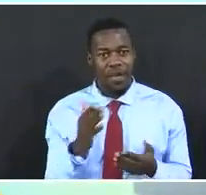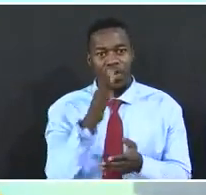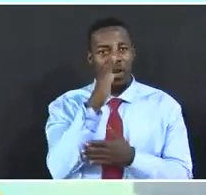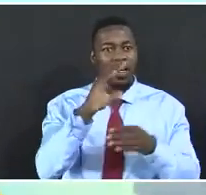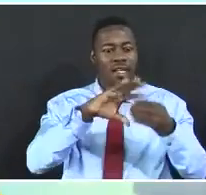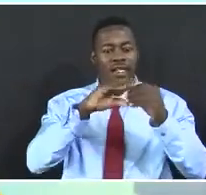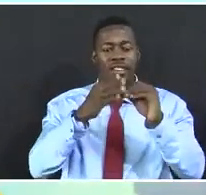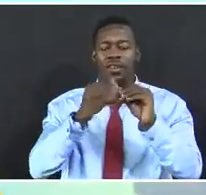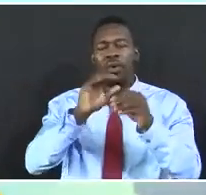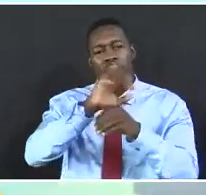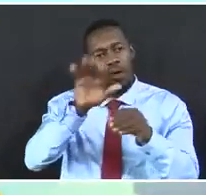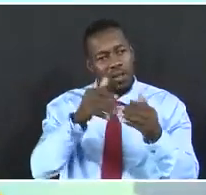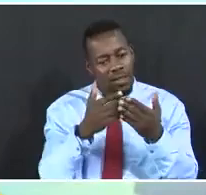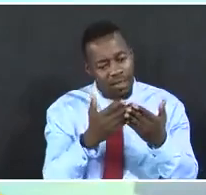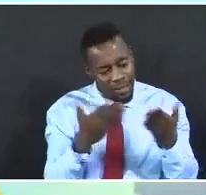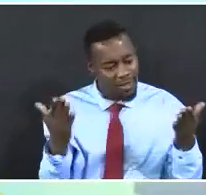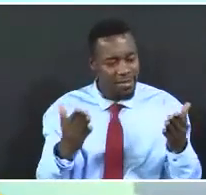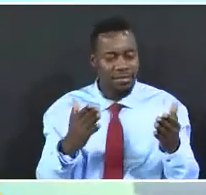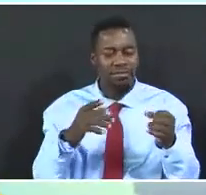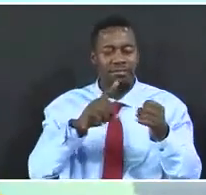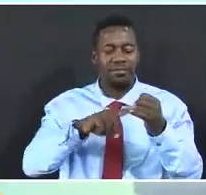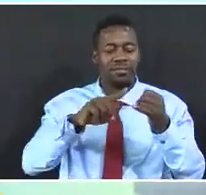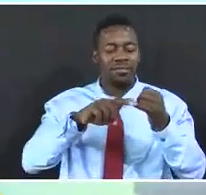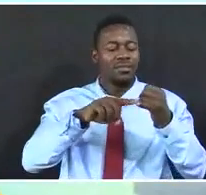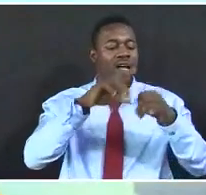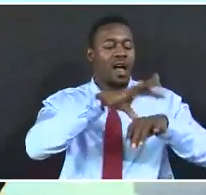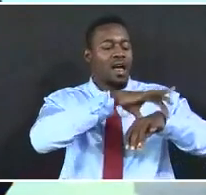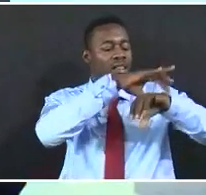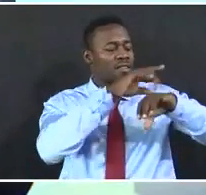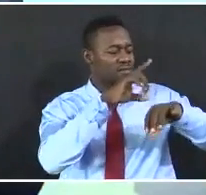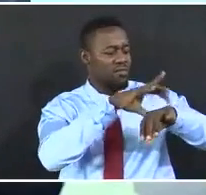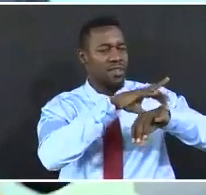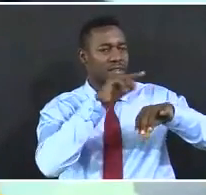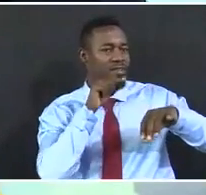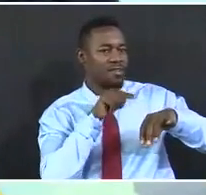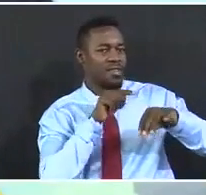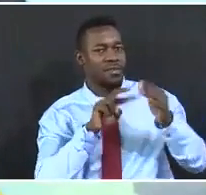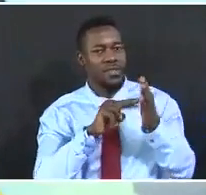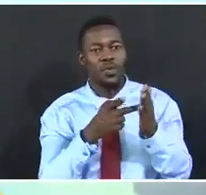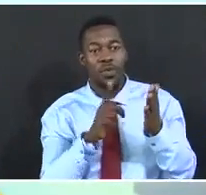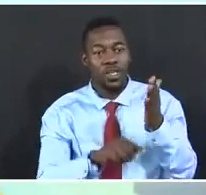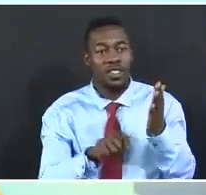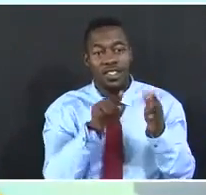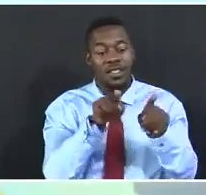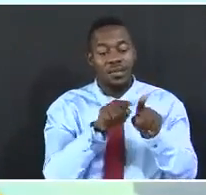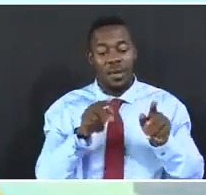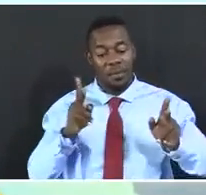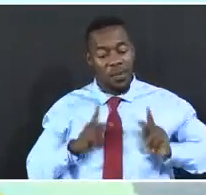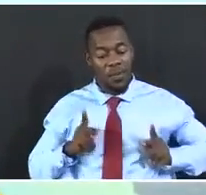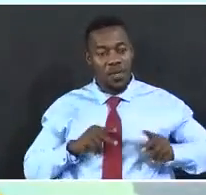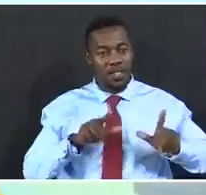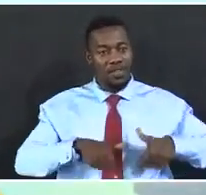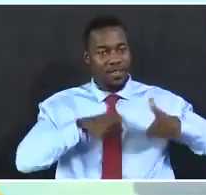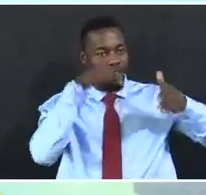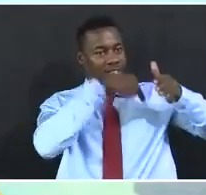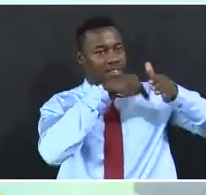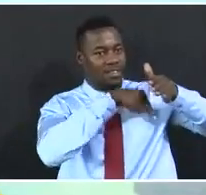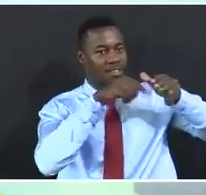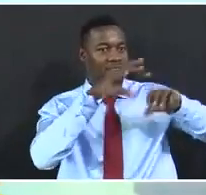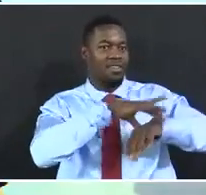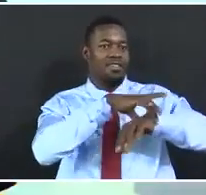everything, including you and me. And there may add, including everything in you and